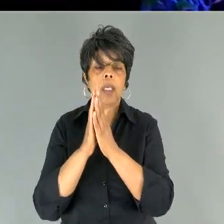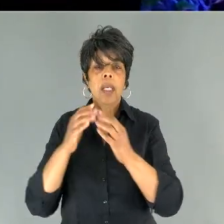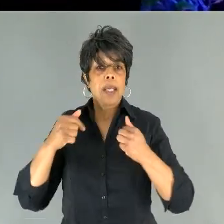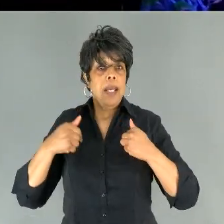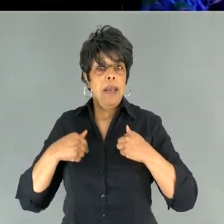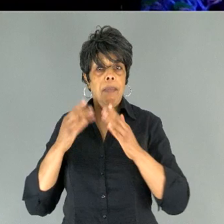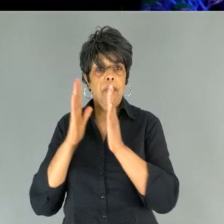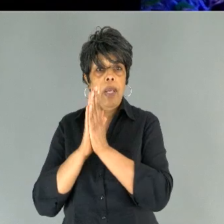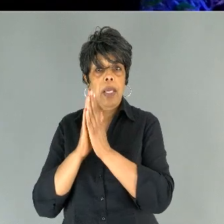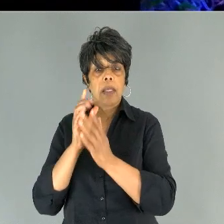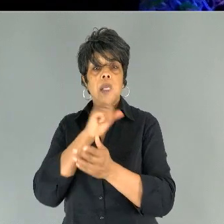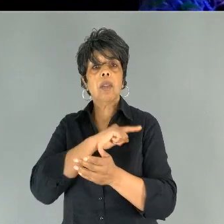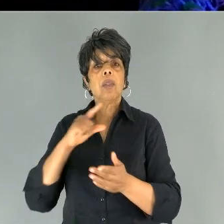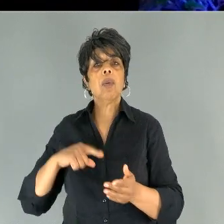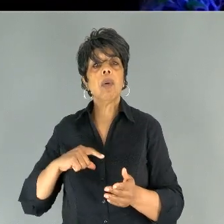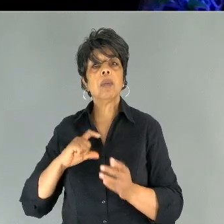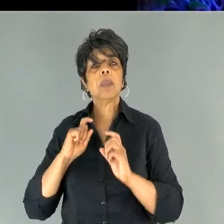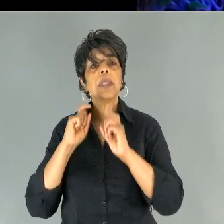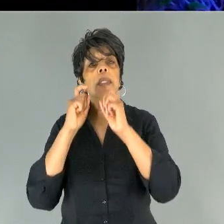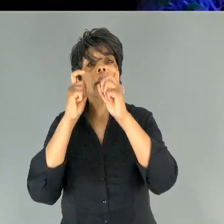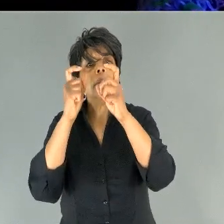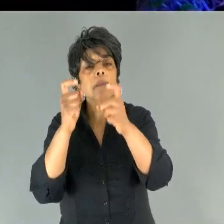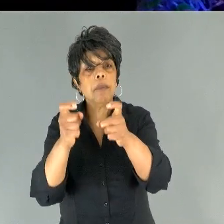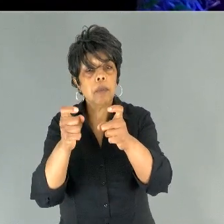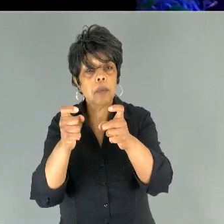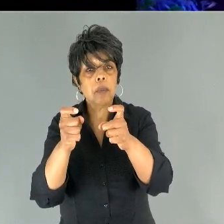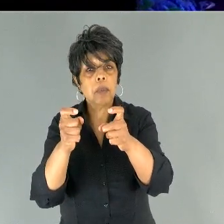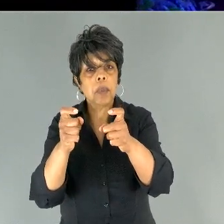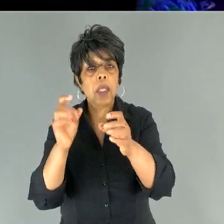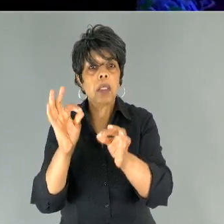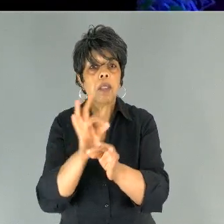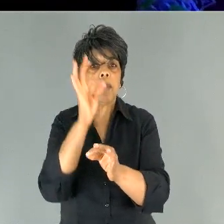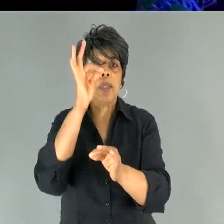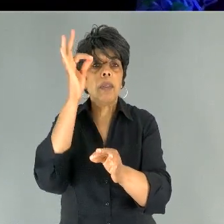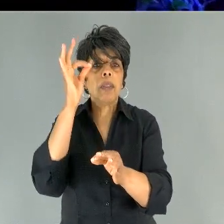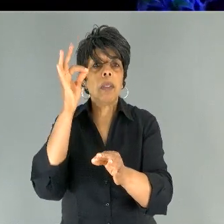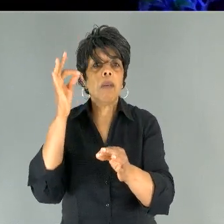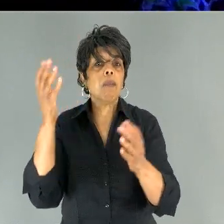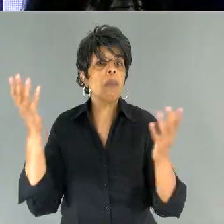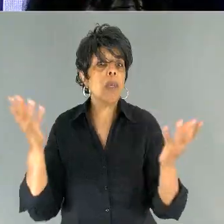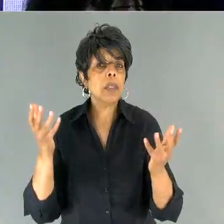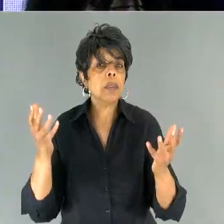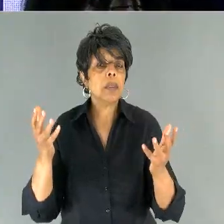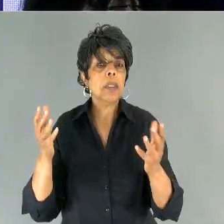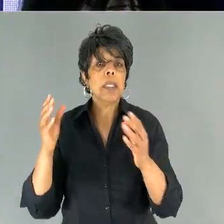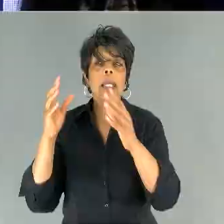you the spirit of an intercessor,